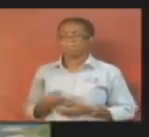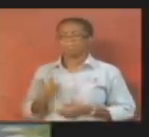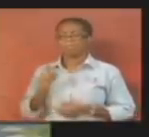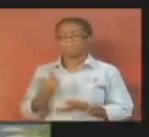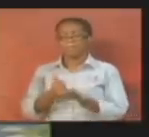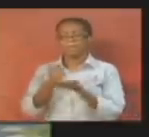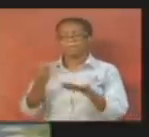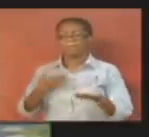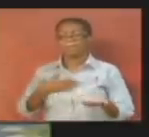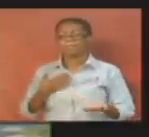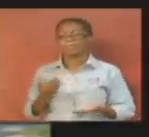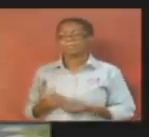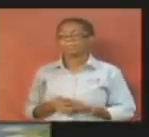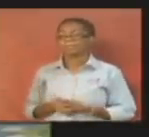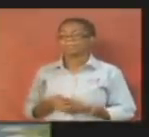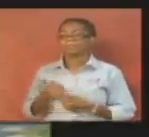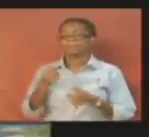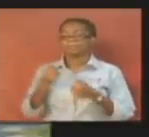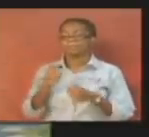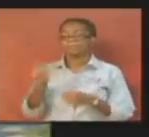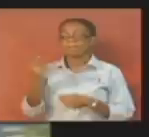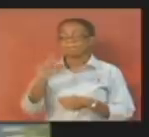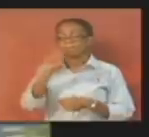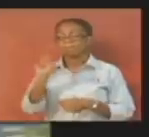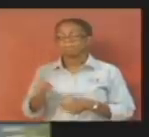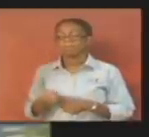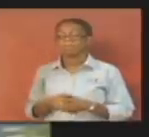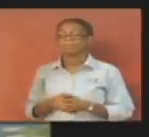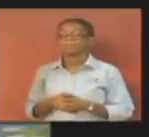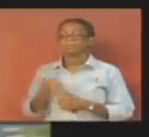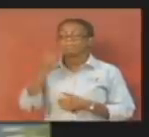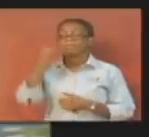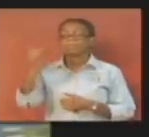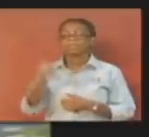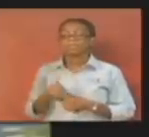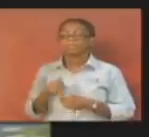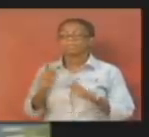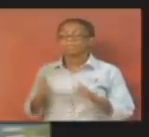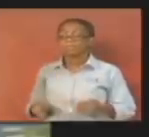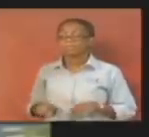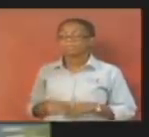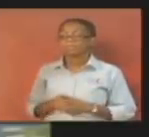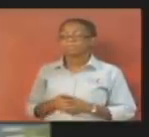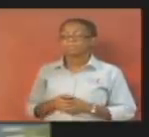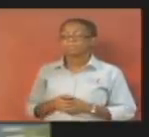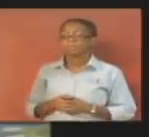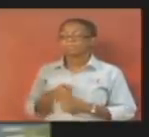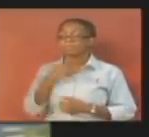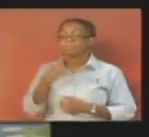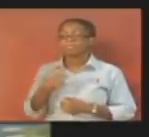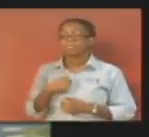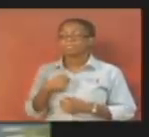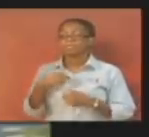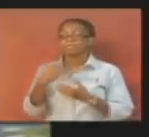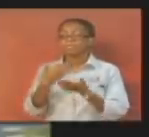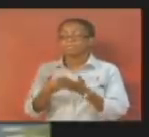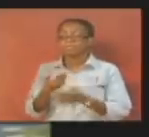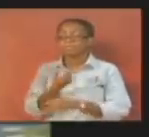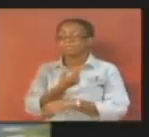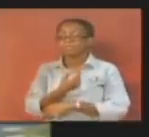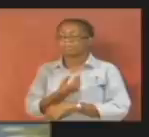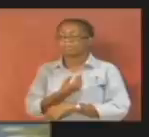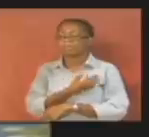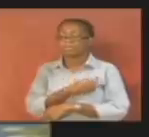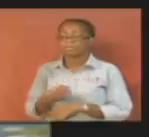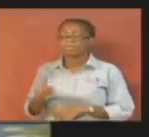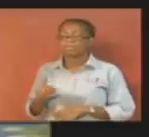go into hospital, and she finds herself with a minor child, no one to take care of them. Does the ministry have